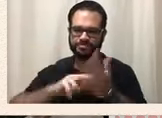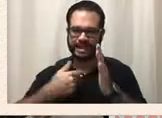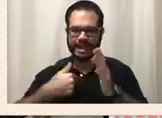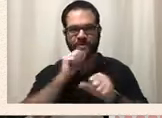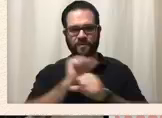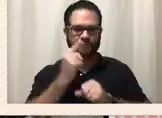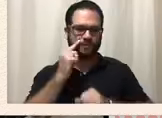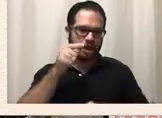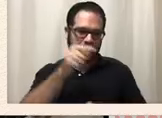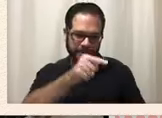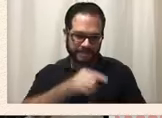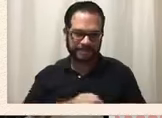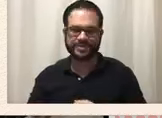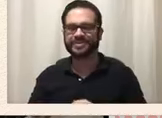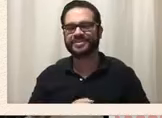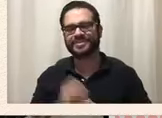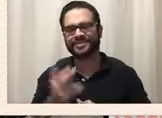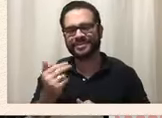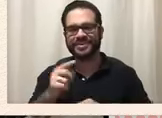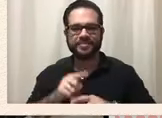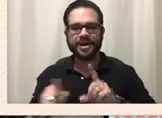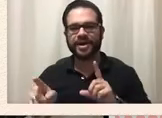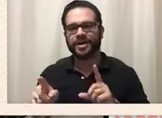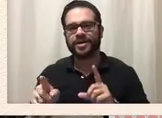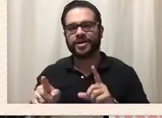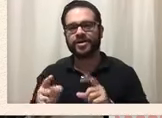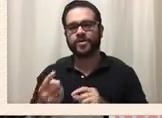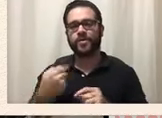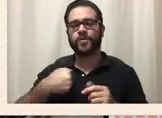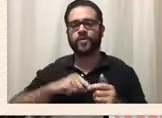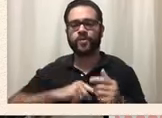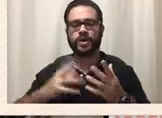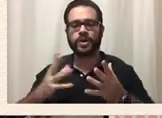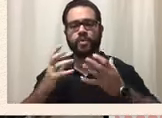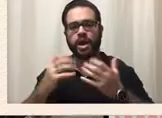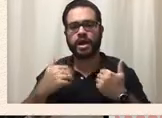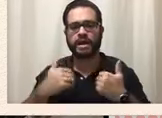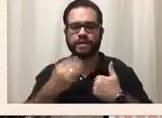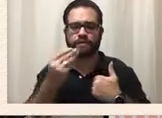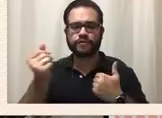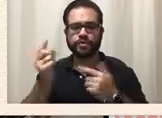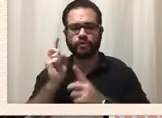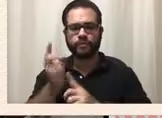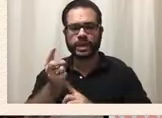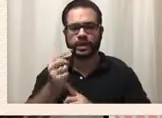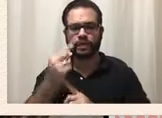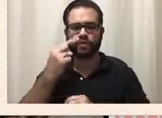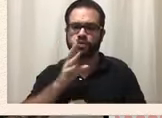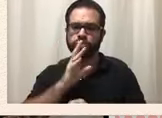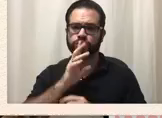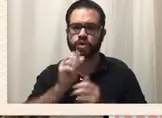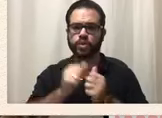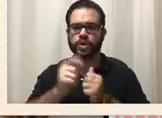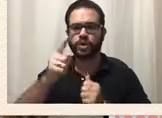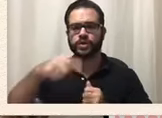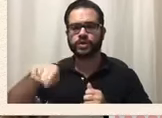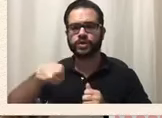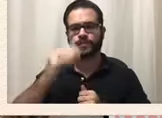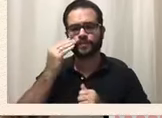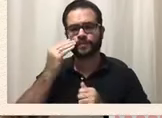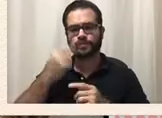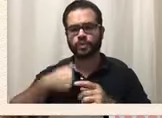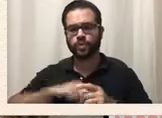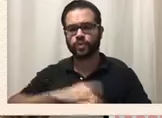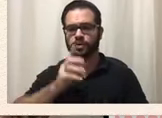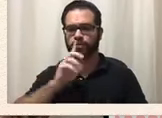we wanted to just take a few minutes to talk to you. You know, when we talked about what this presentation would